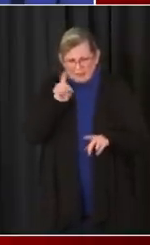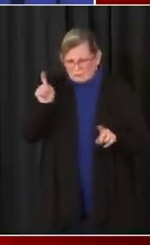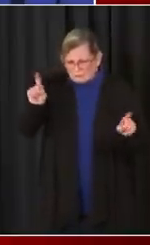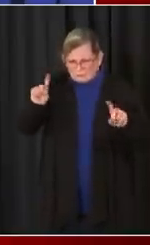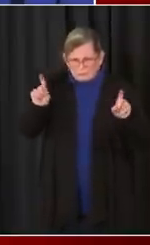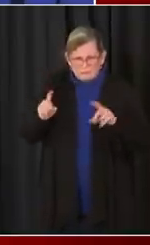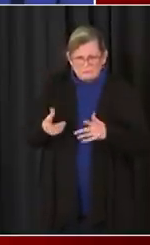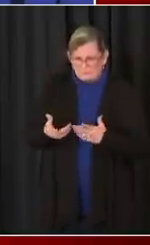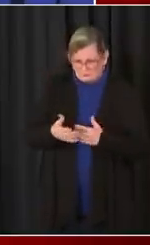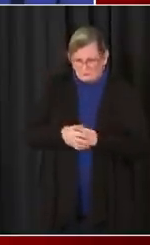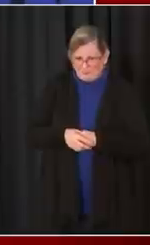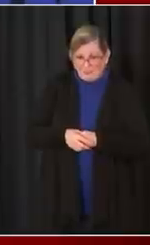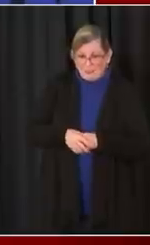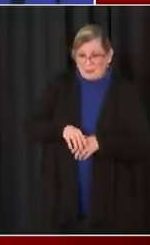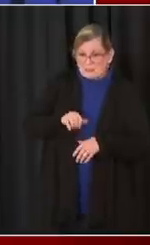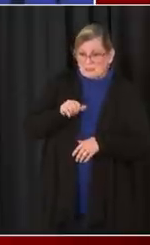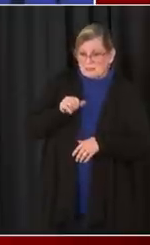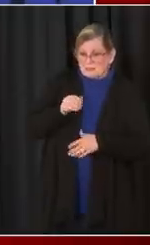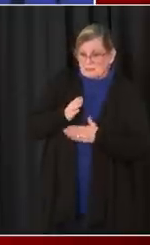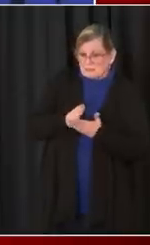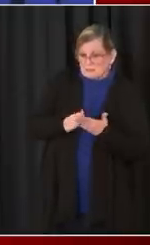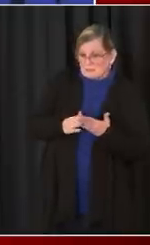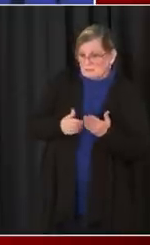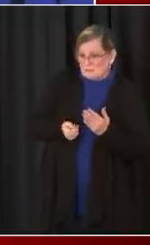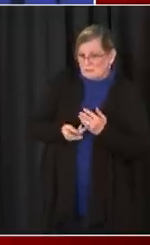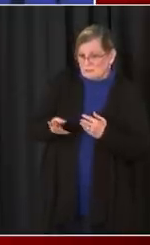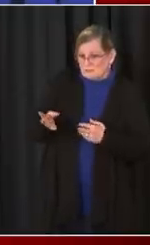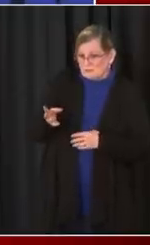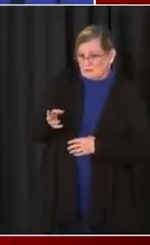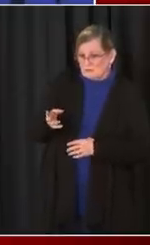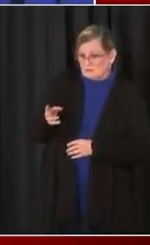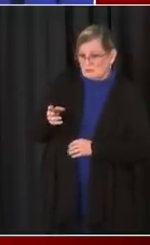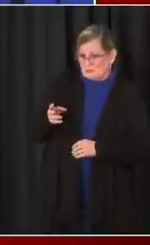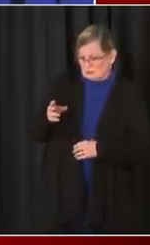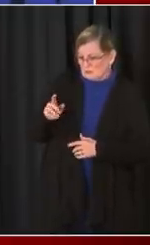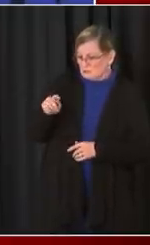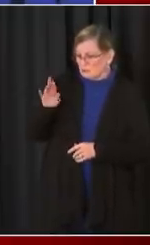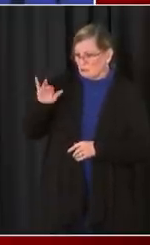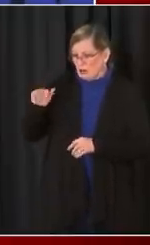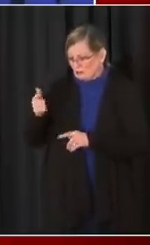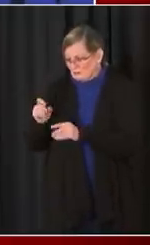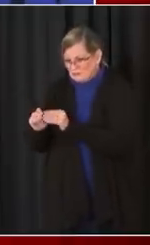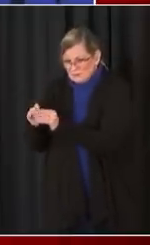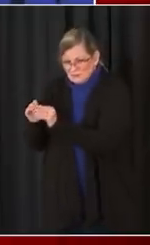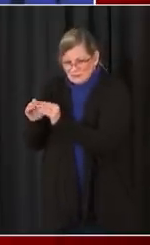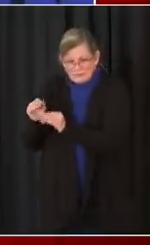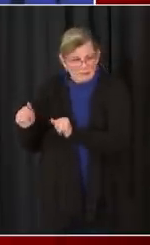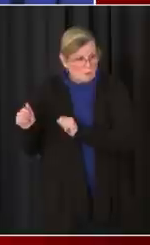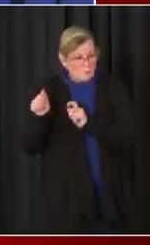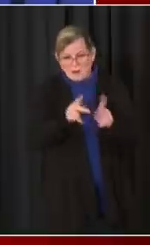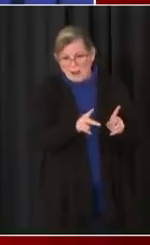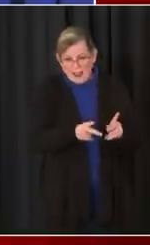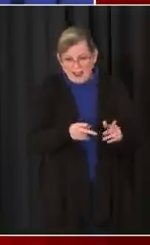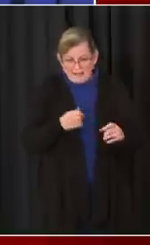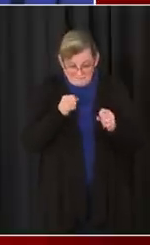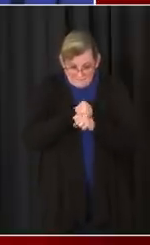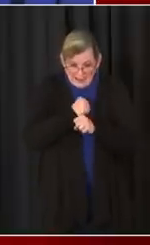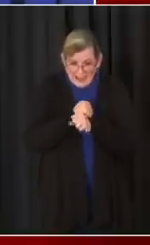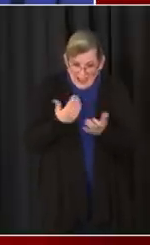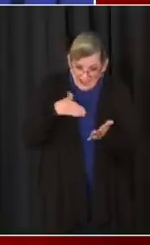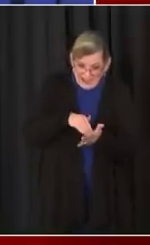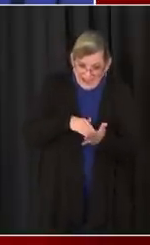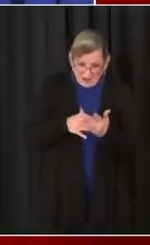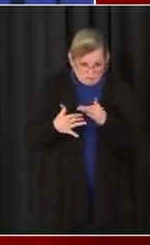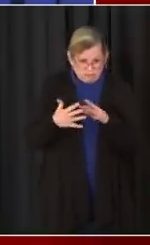be triaged quickly and back on the line to try to ensure the safety and security of our Capitol building.